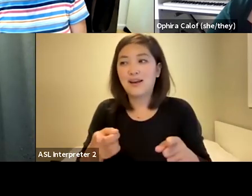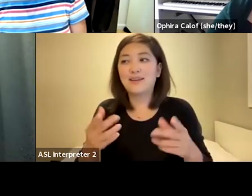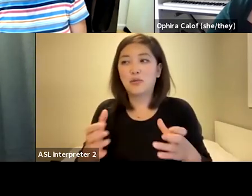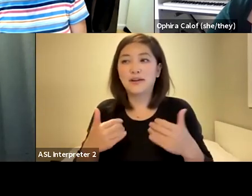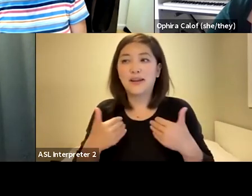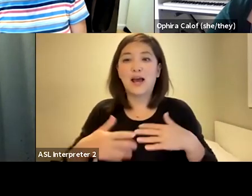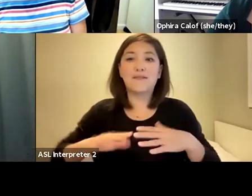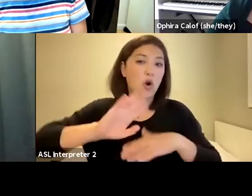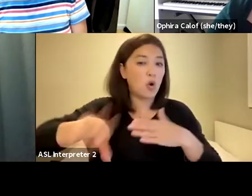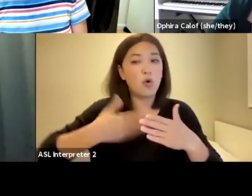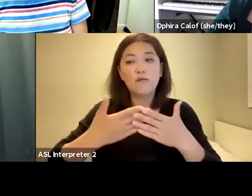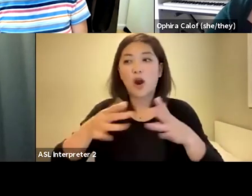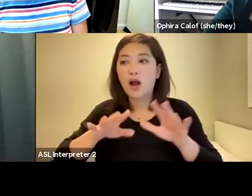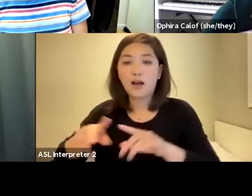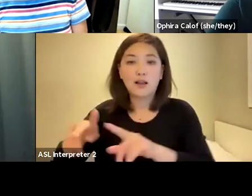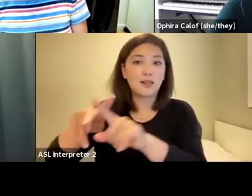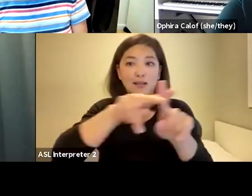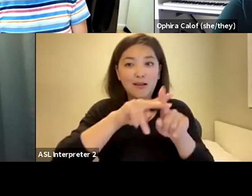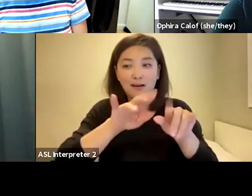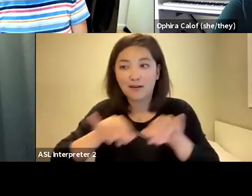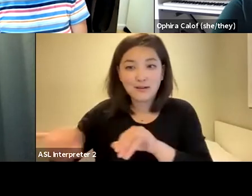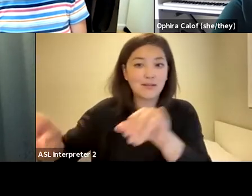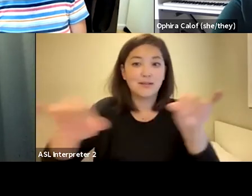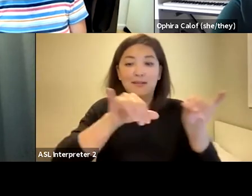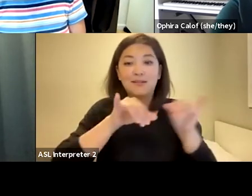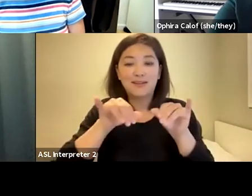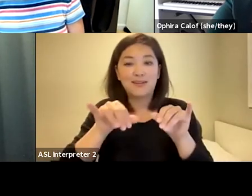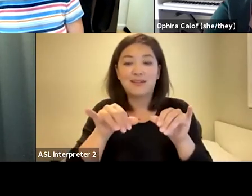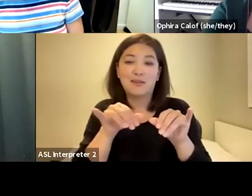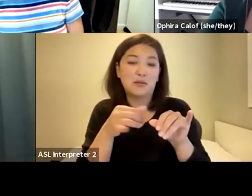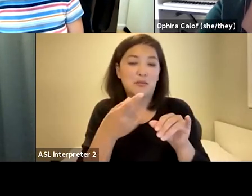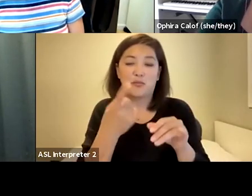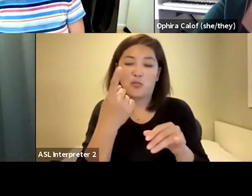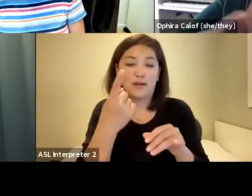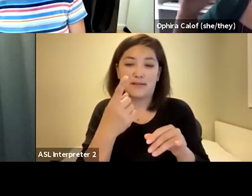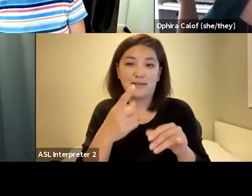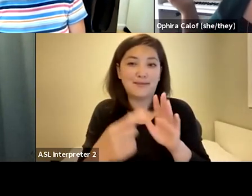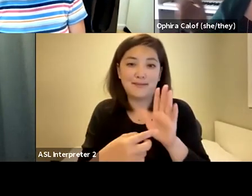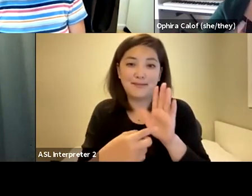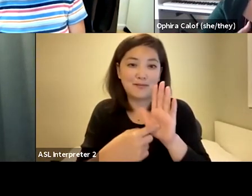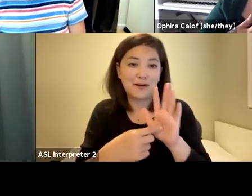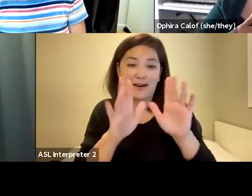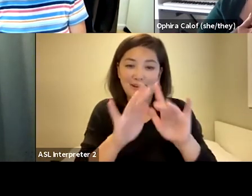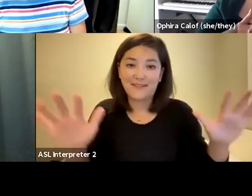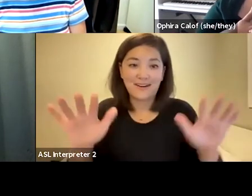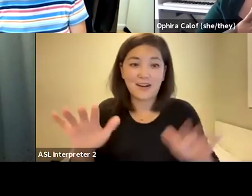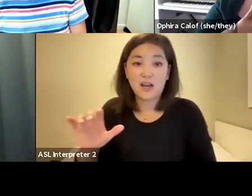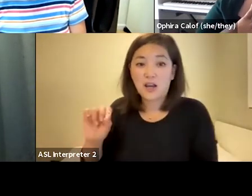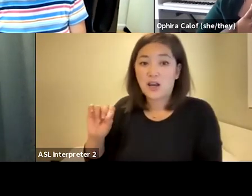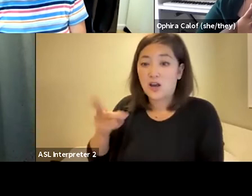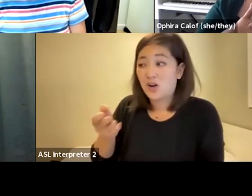representation. Ophira, do you have any additional thoughts? Oh goodness, I agree with all of this so